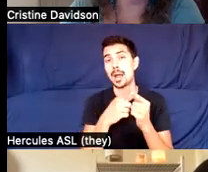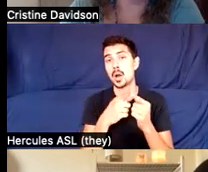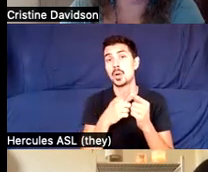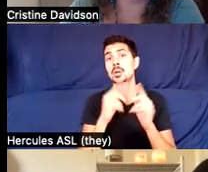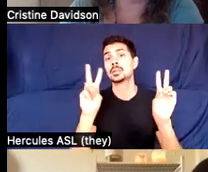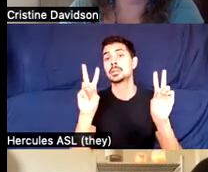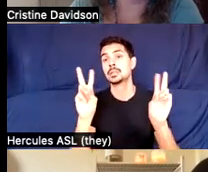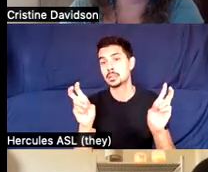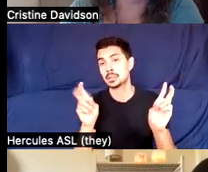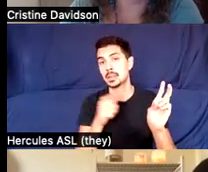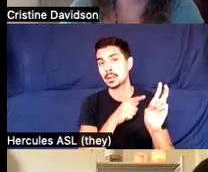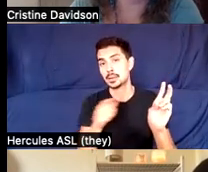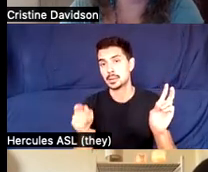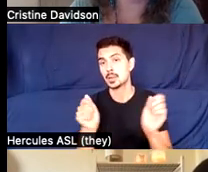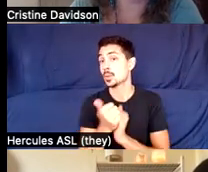wondering if.